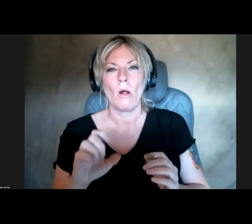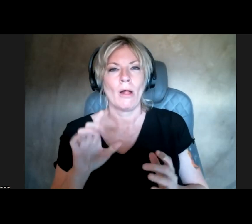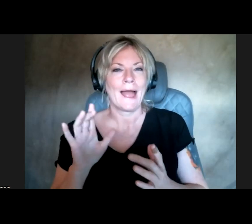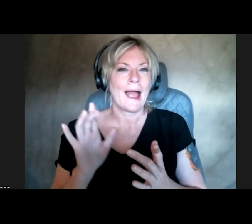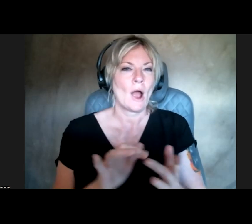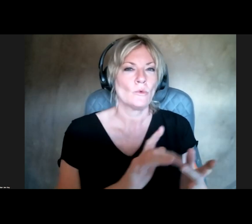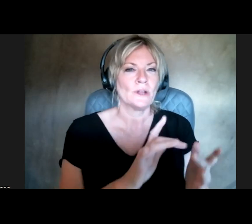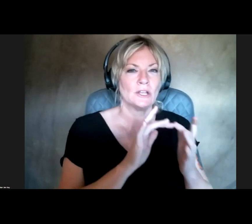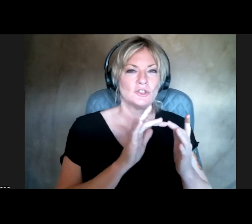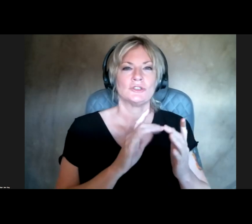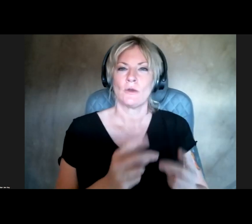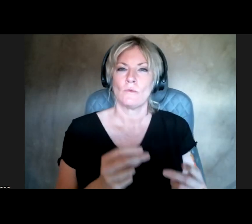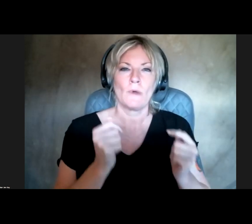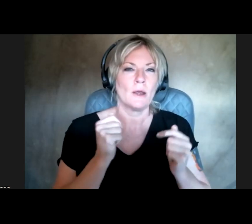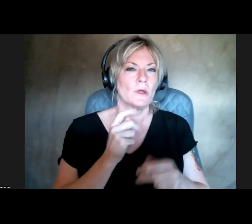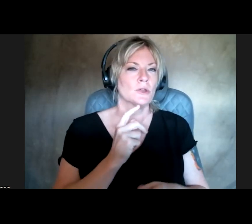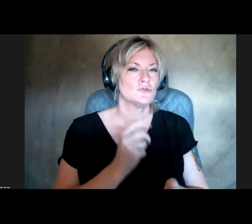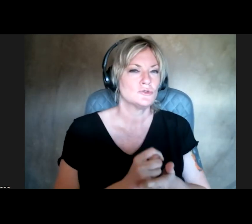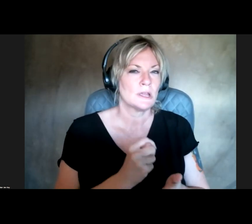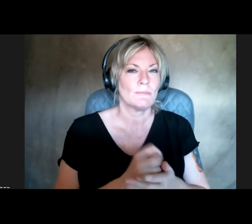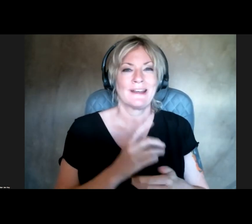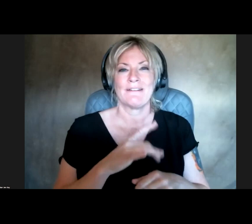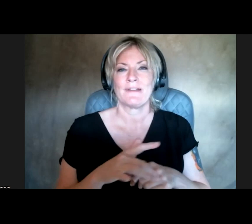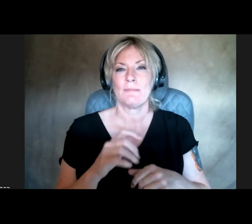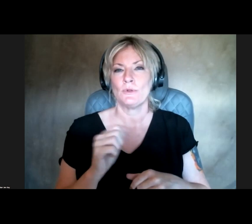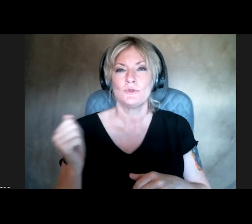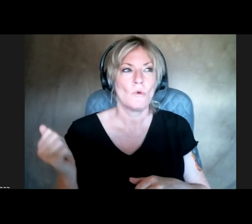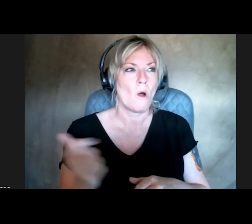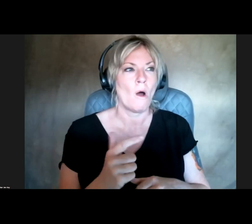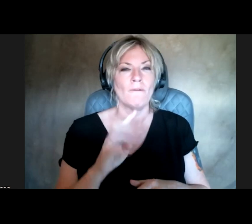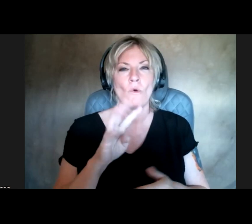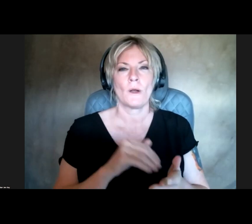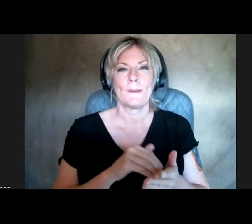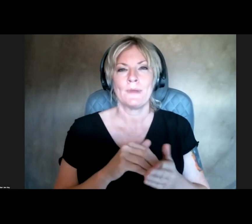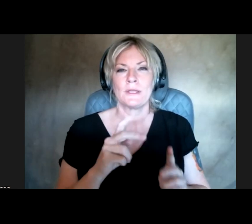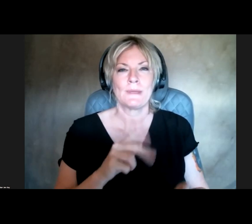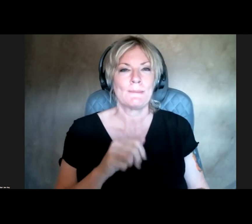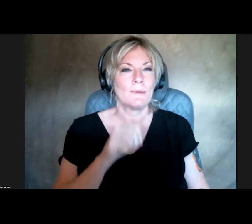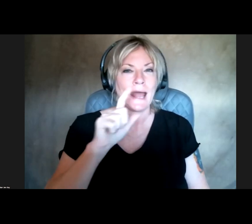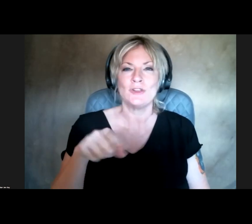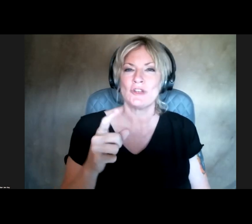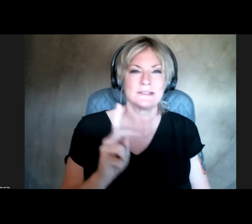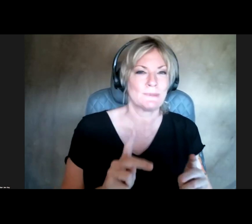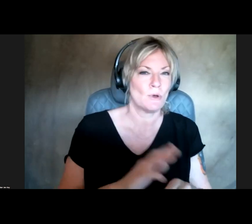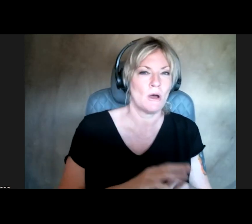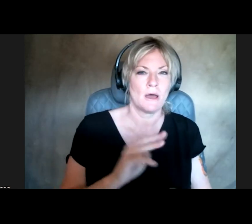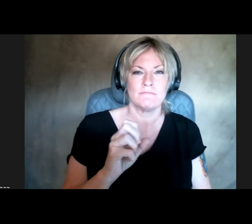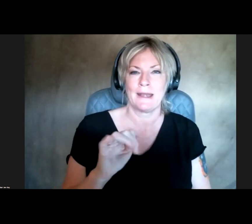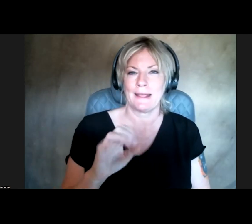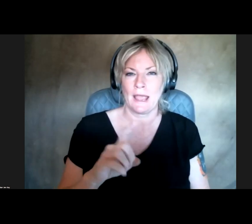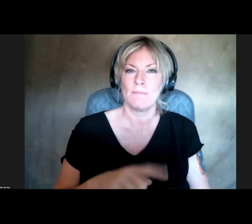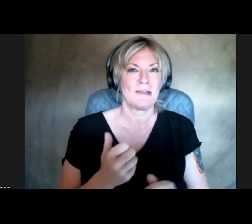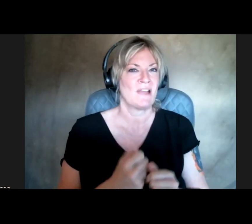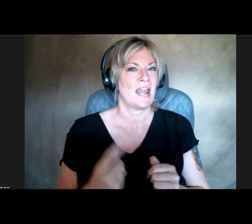temporary observation and treatment, which are available to all 4 million people, not just those on Medicaid, but everyone in the county. Now, we've